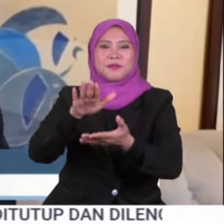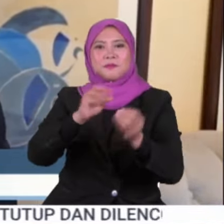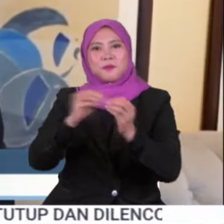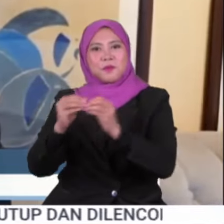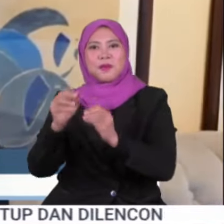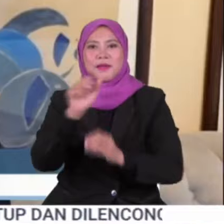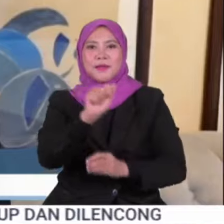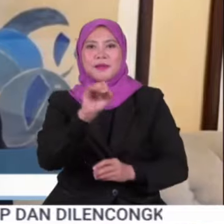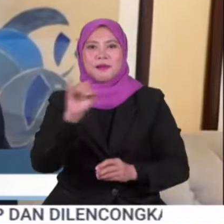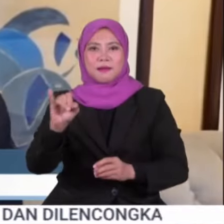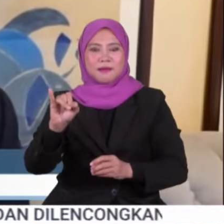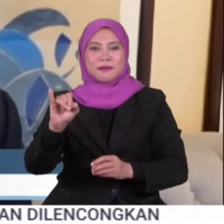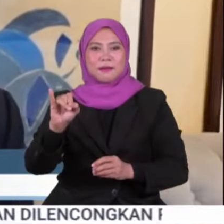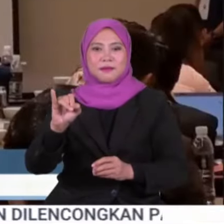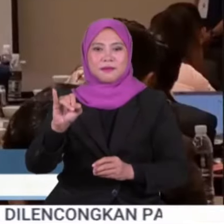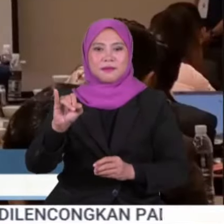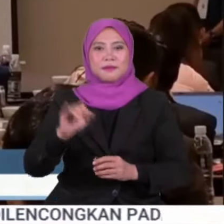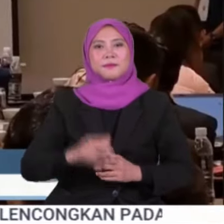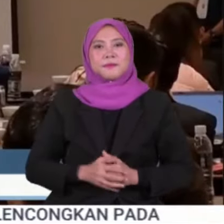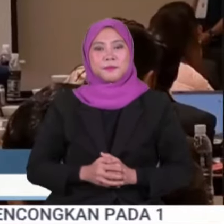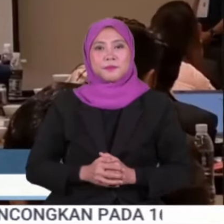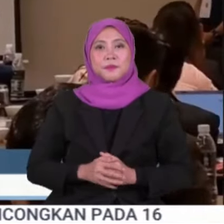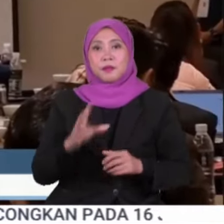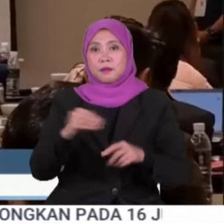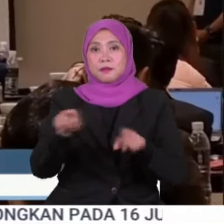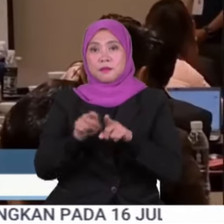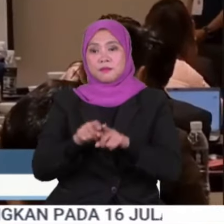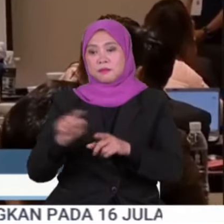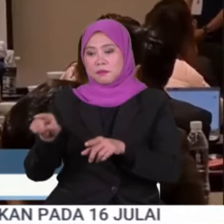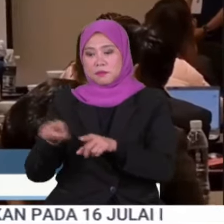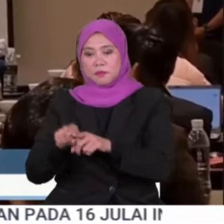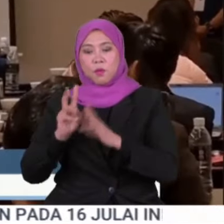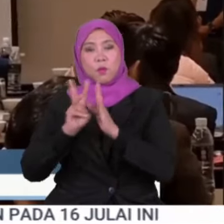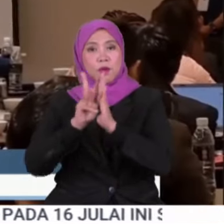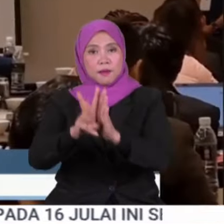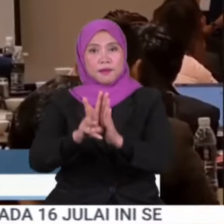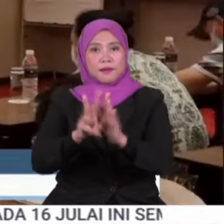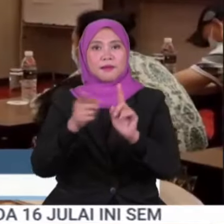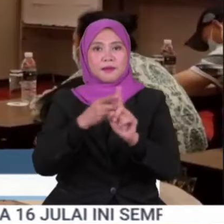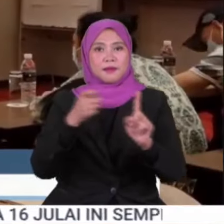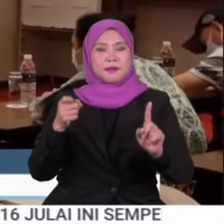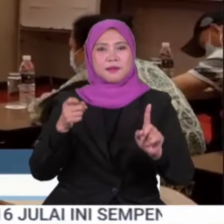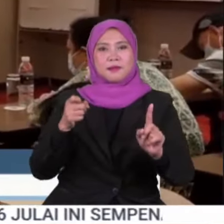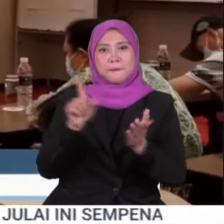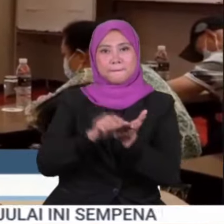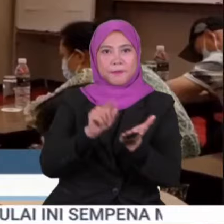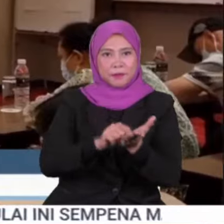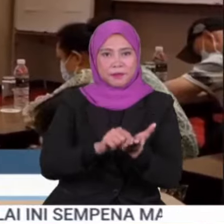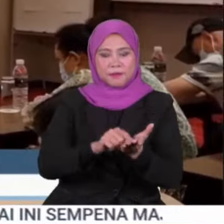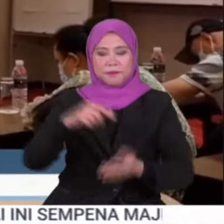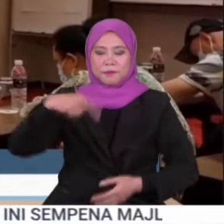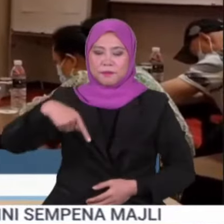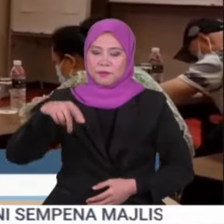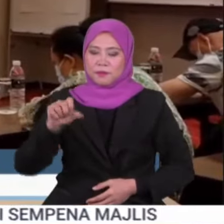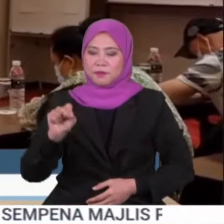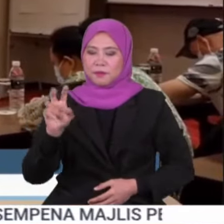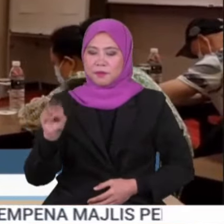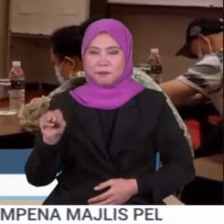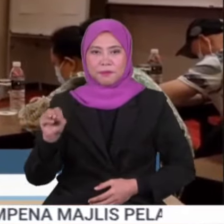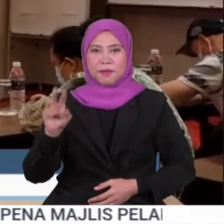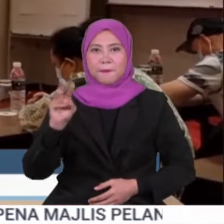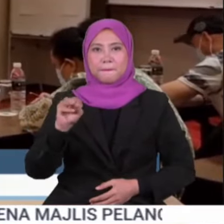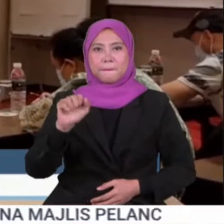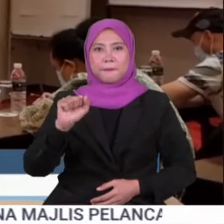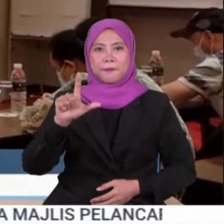good high quality stuff to our audiences. Perkara sama dikongsikan wakil dari Public Service Media, PSM Maldives,